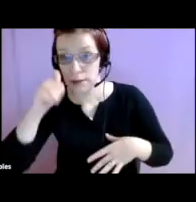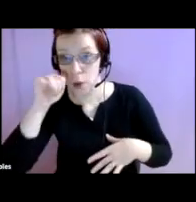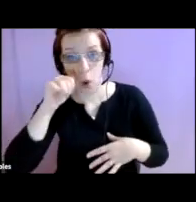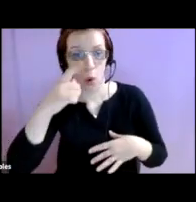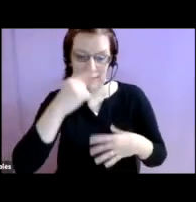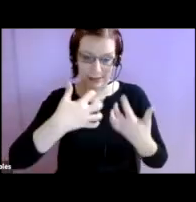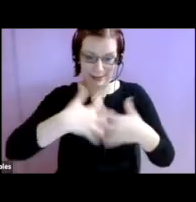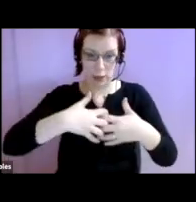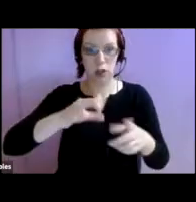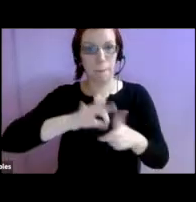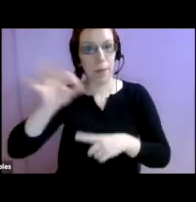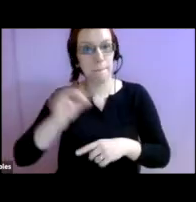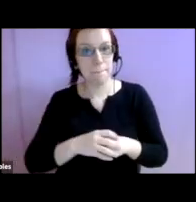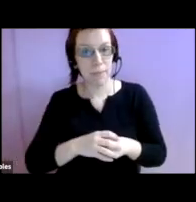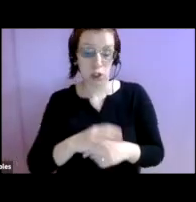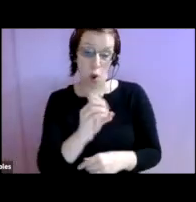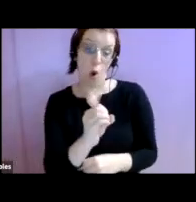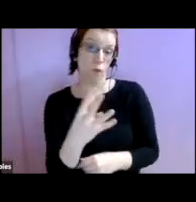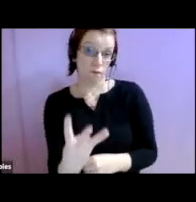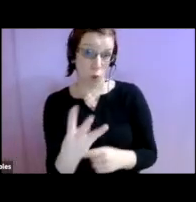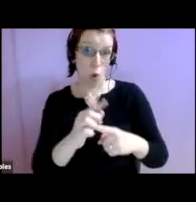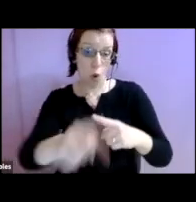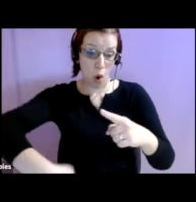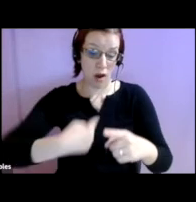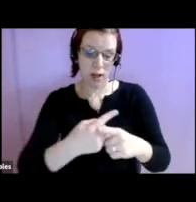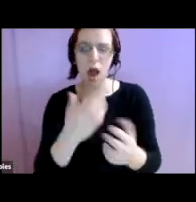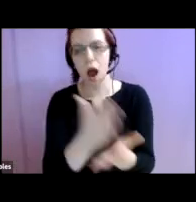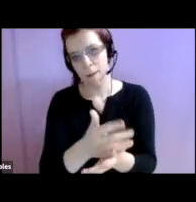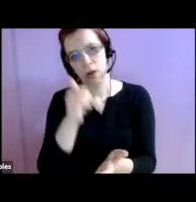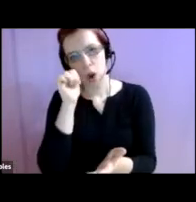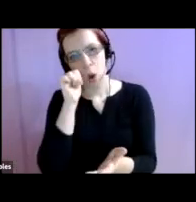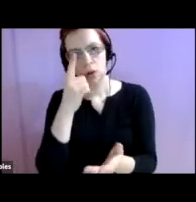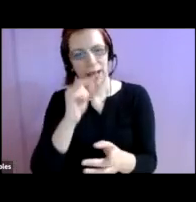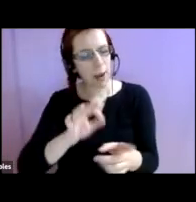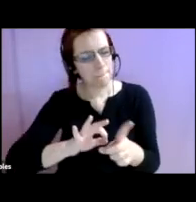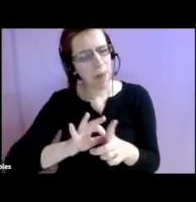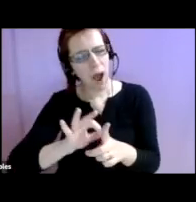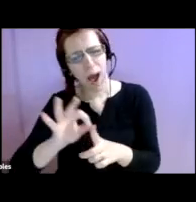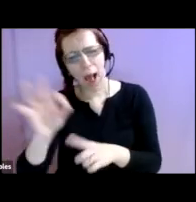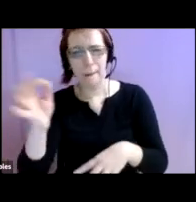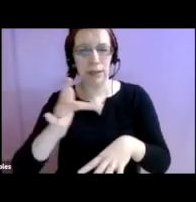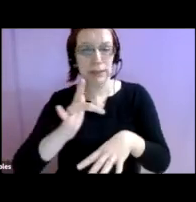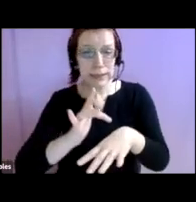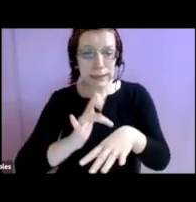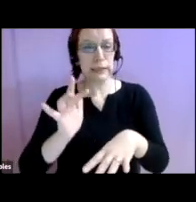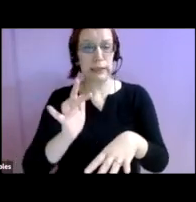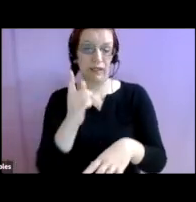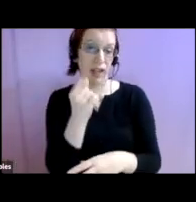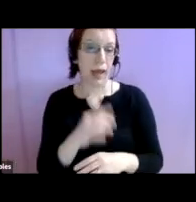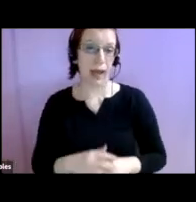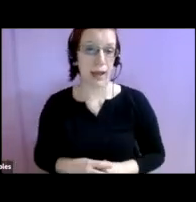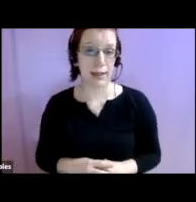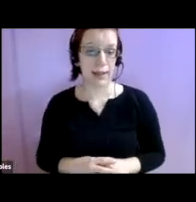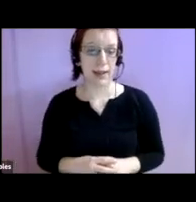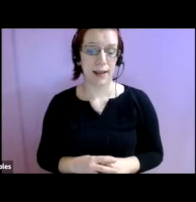that plan for the 4th observing run to make our instruments more sensitive. Beyond that, we start to think